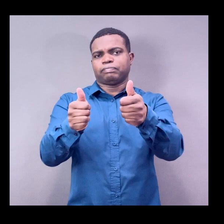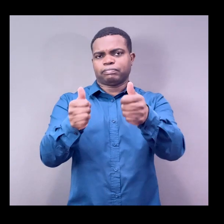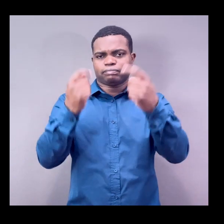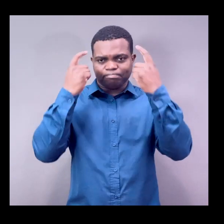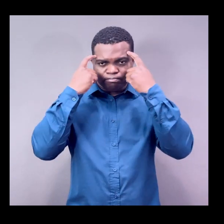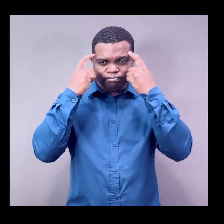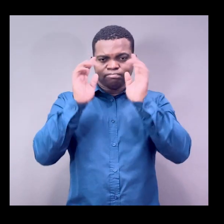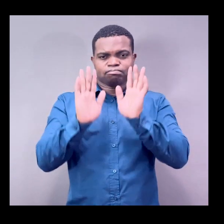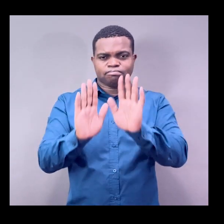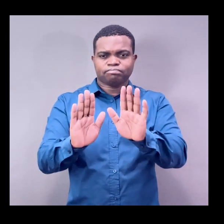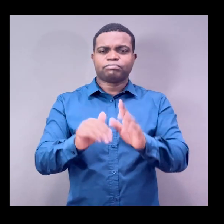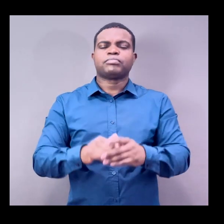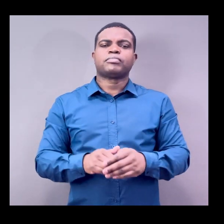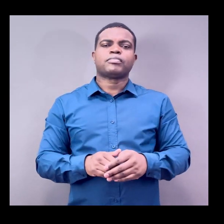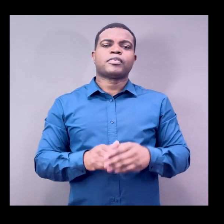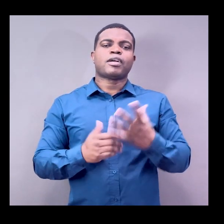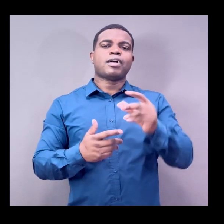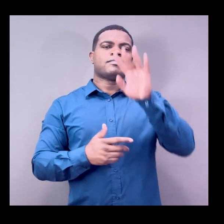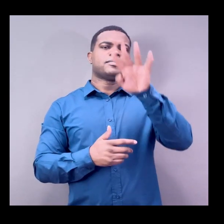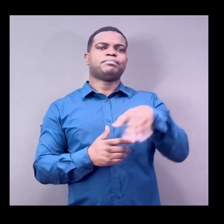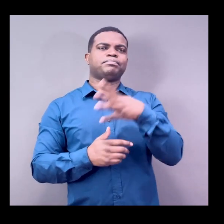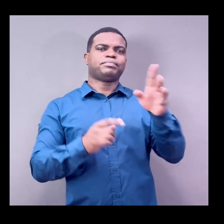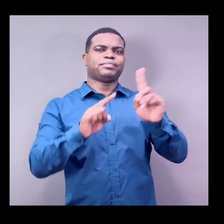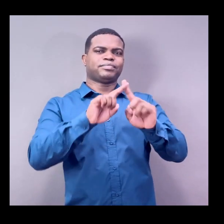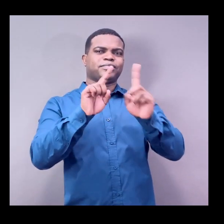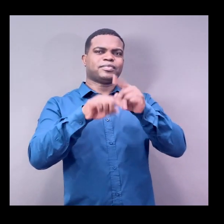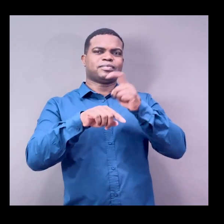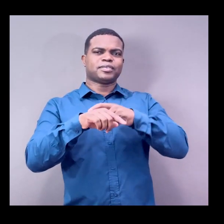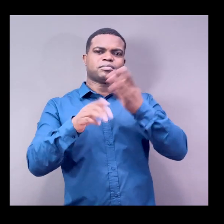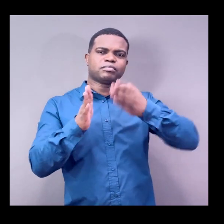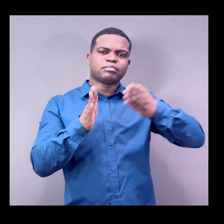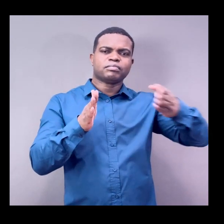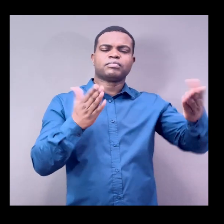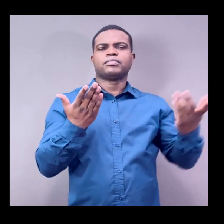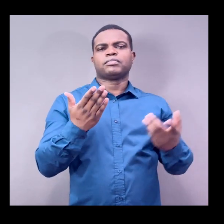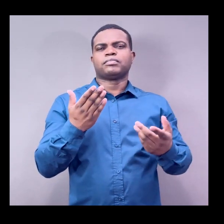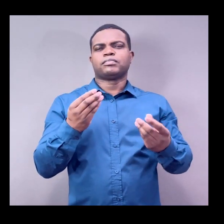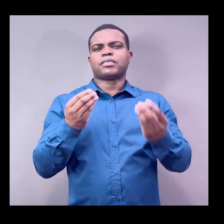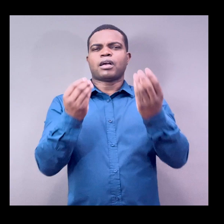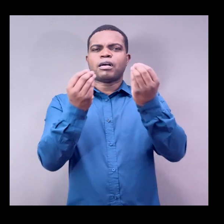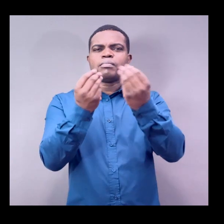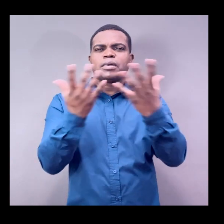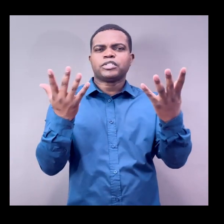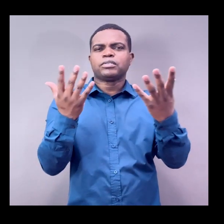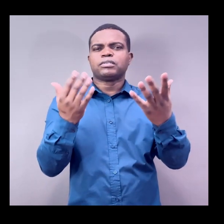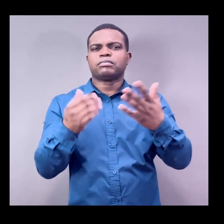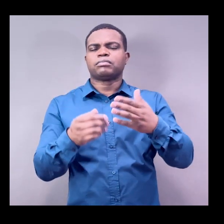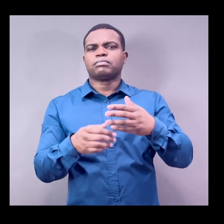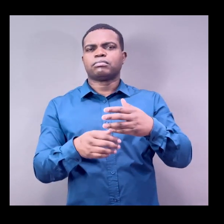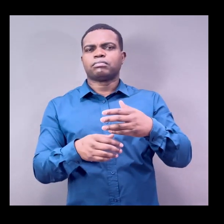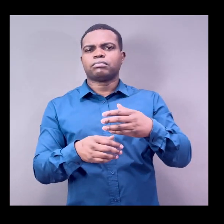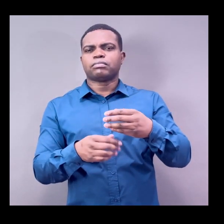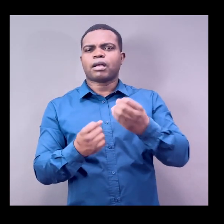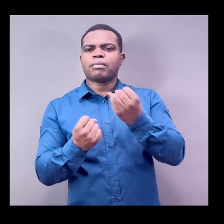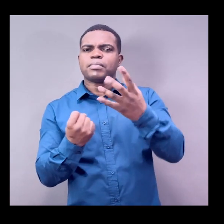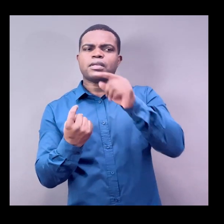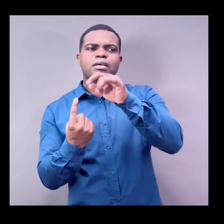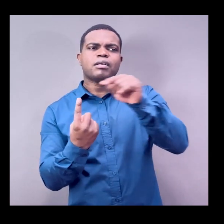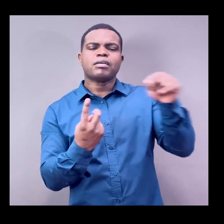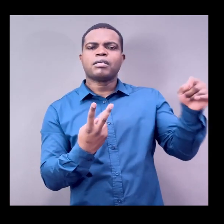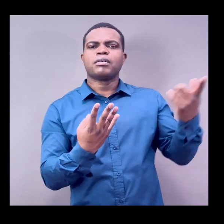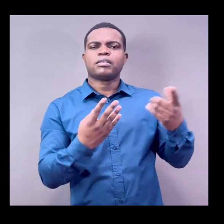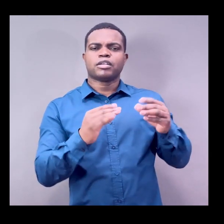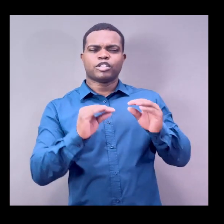you can see unit type, you can see number of units, you can see quantity, unit cost, total cost. So